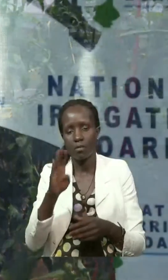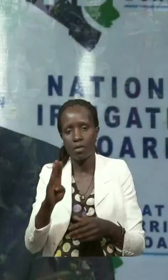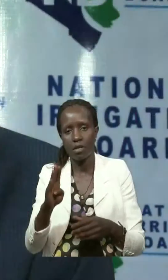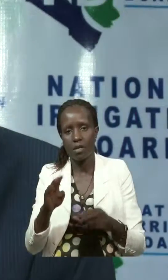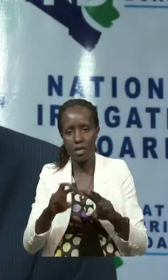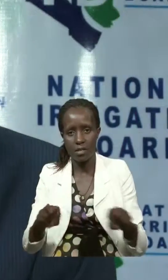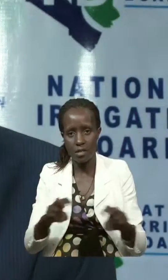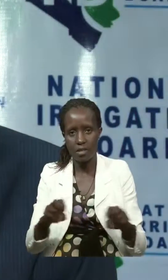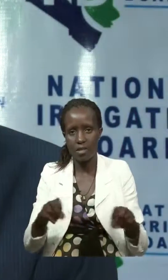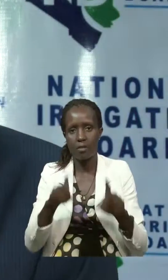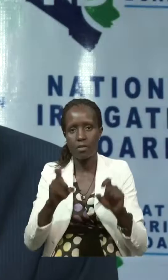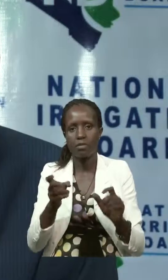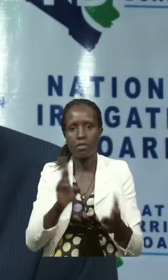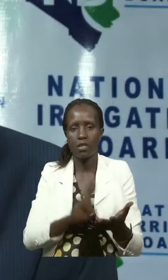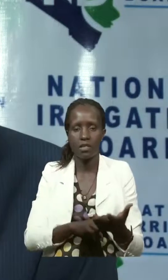They must be registered.